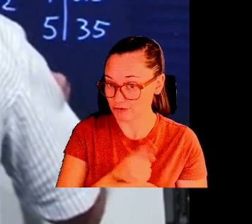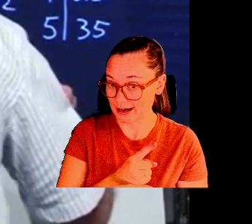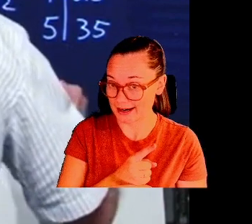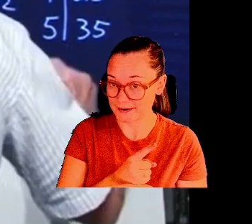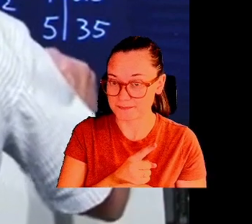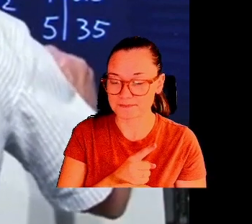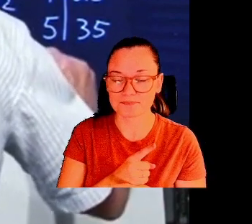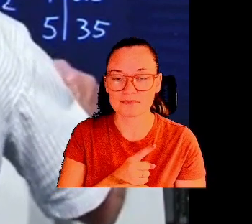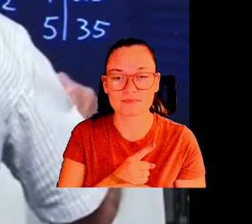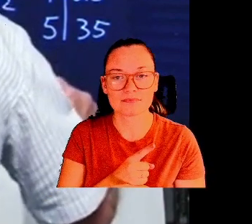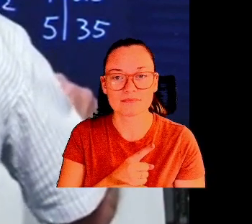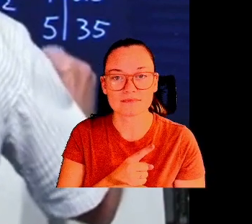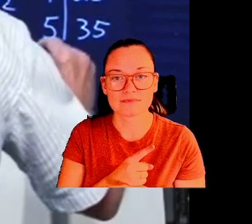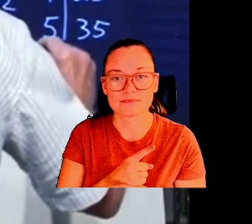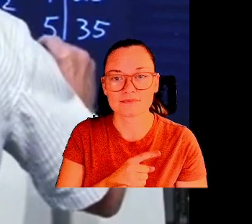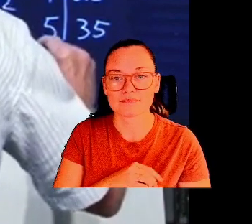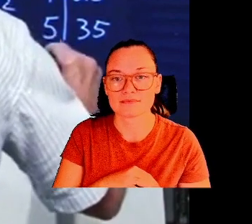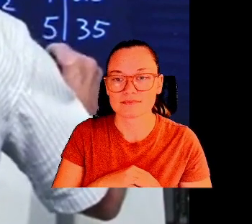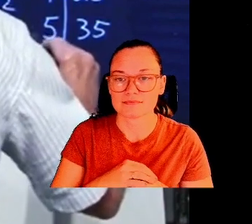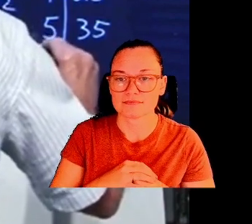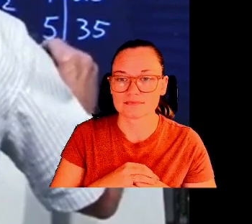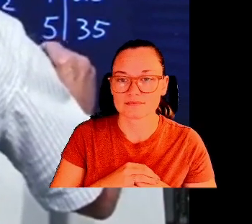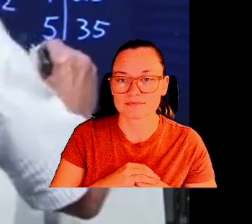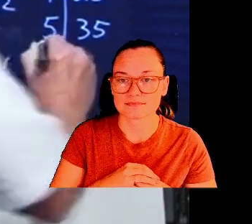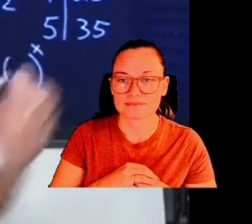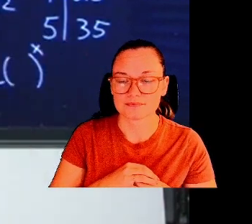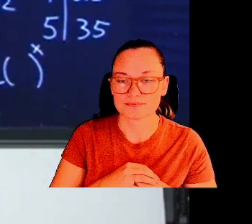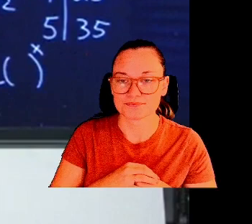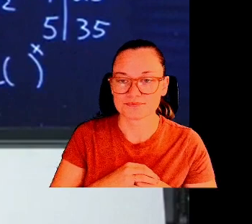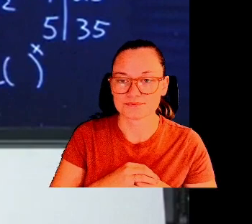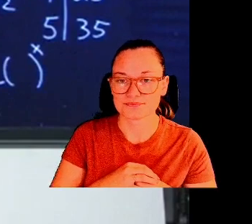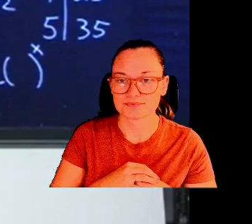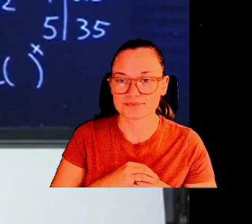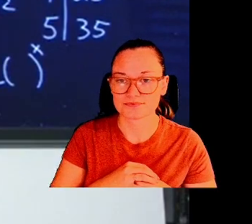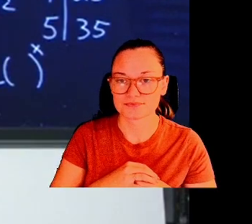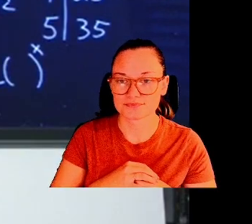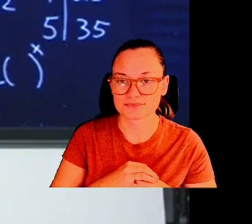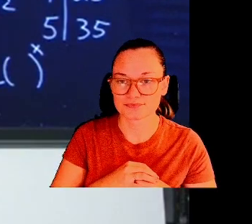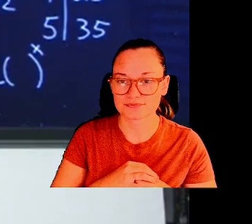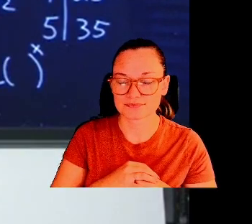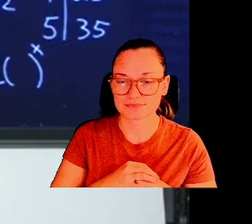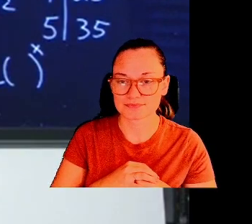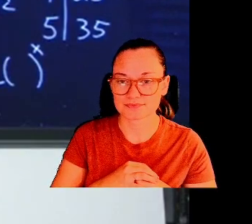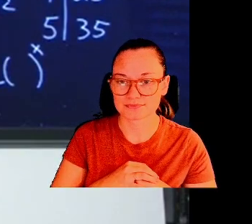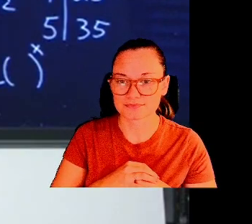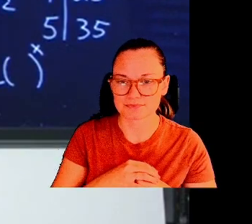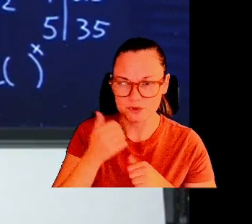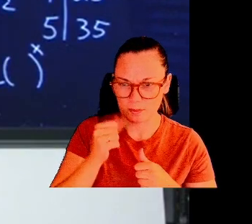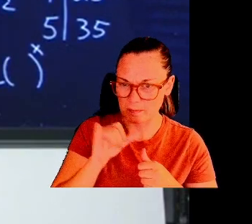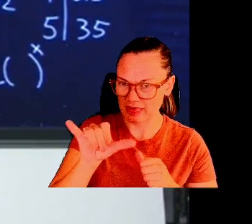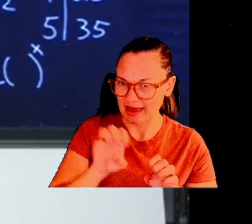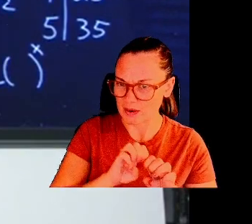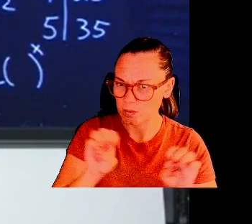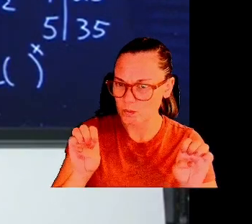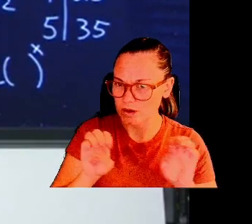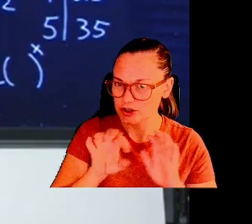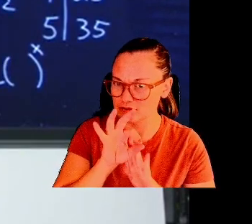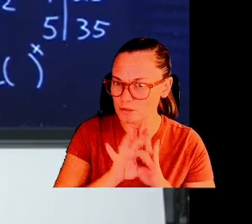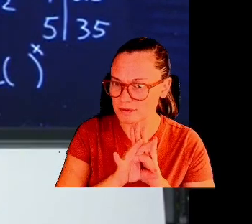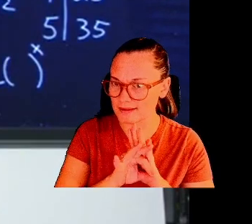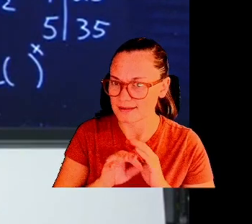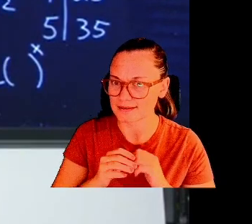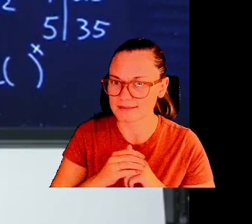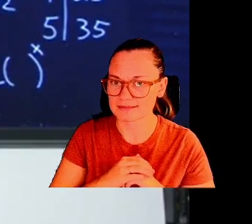some number times some number to the x power. Remember that? And since